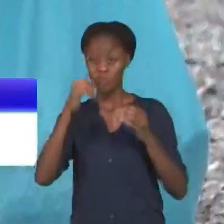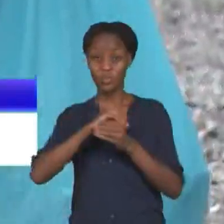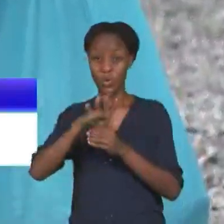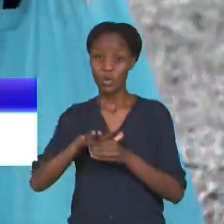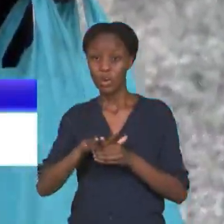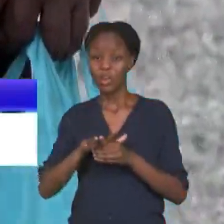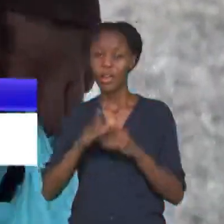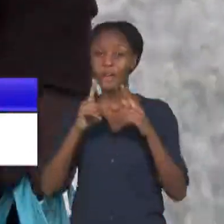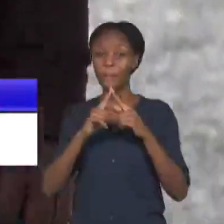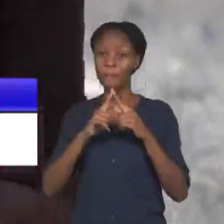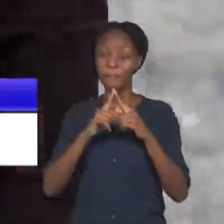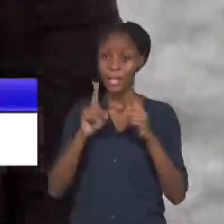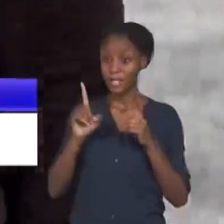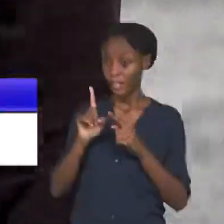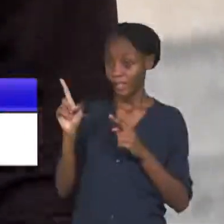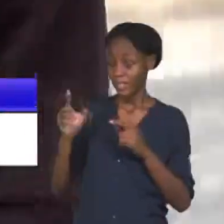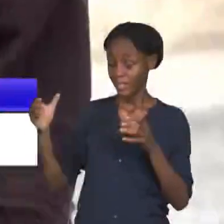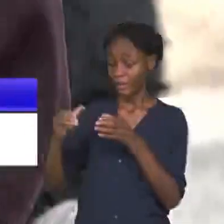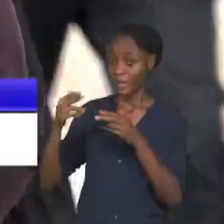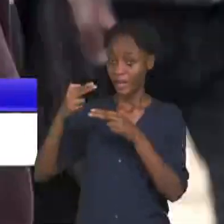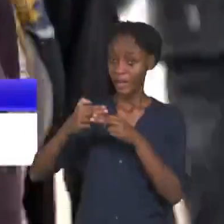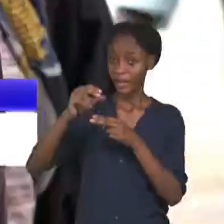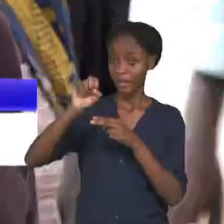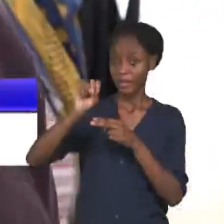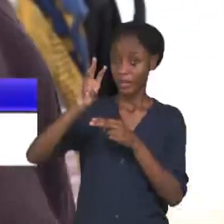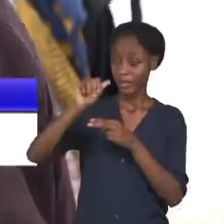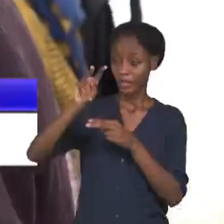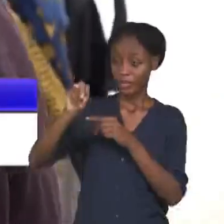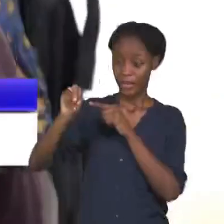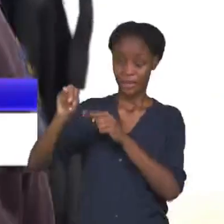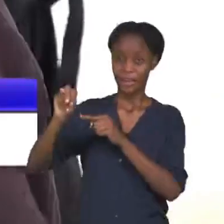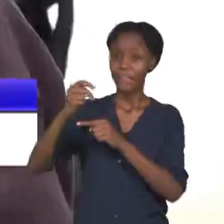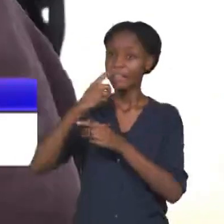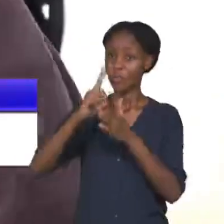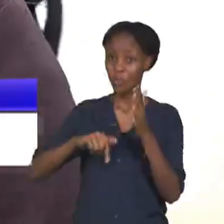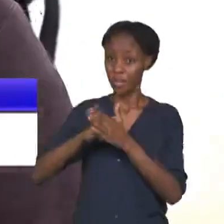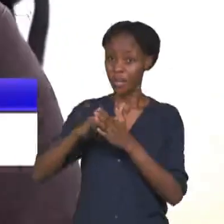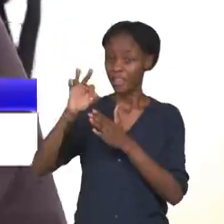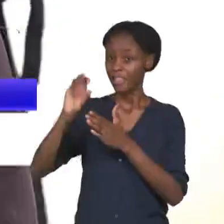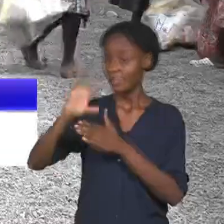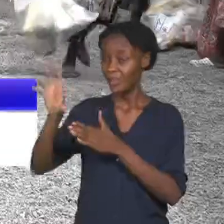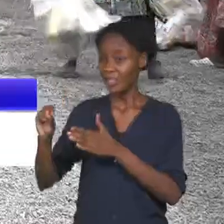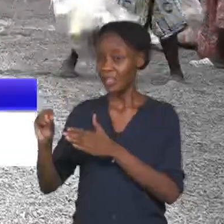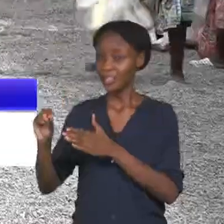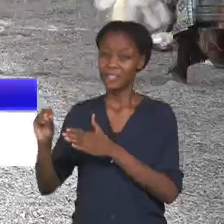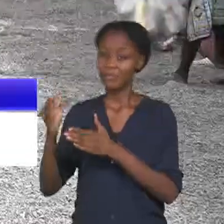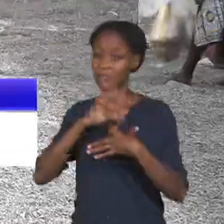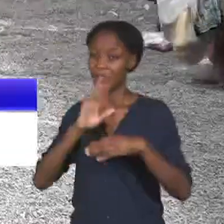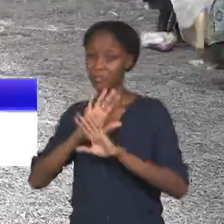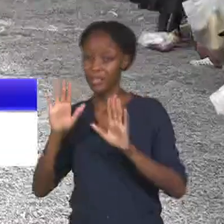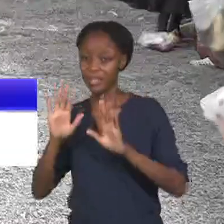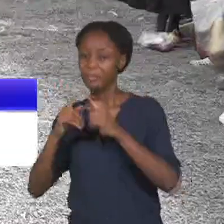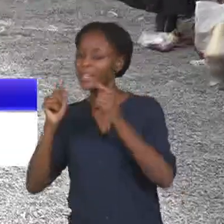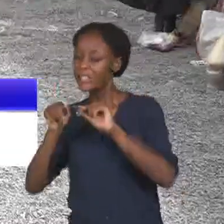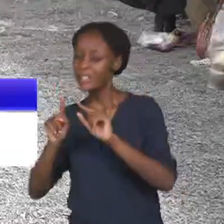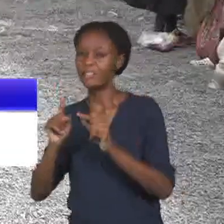Swan Carriers believe this is no exception. With only about 30% of profits now, the family business has gone out of its way